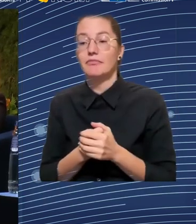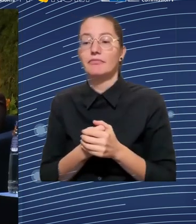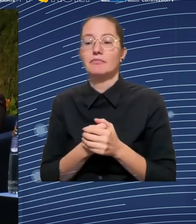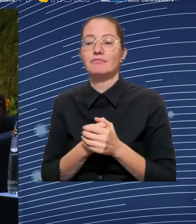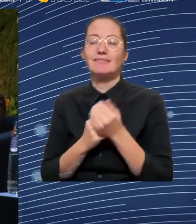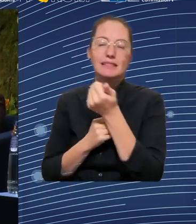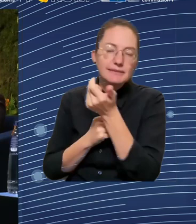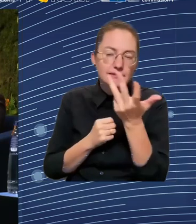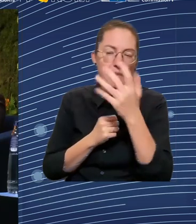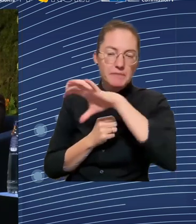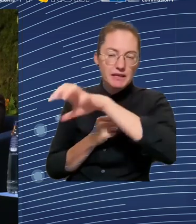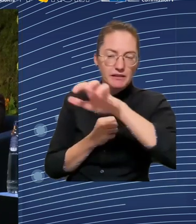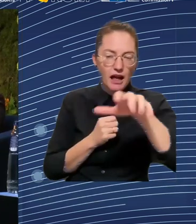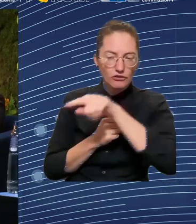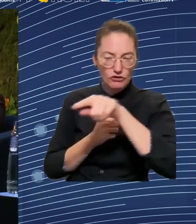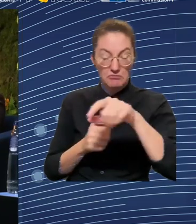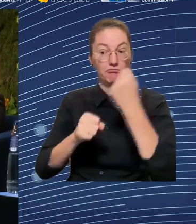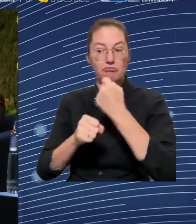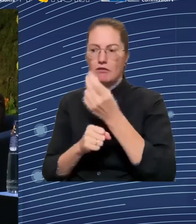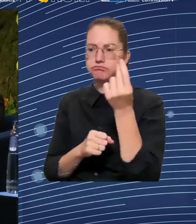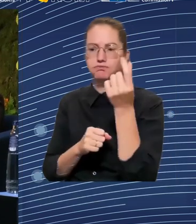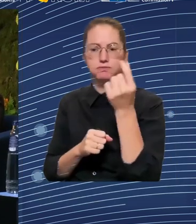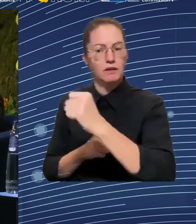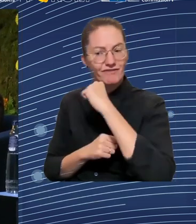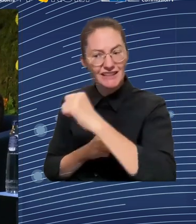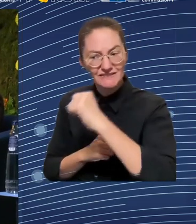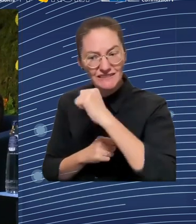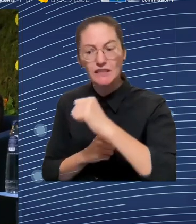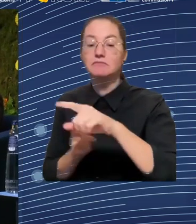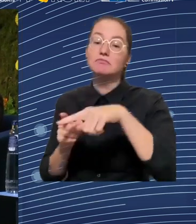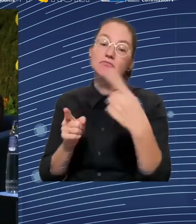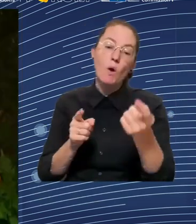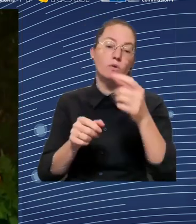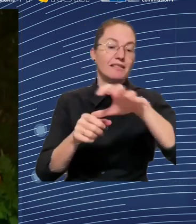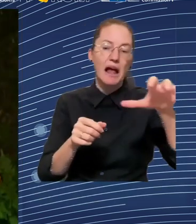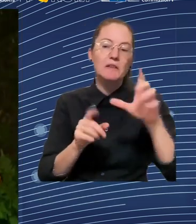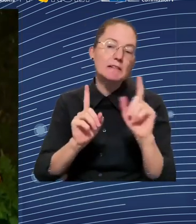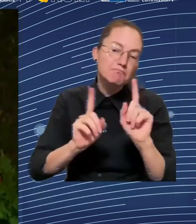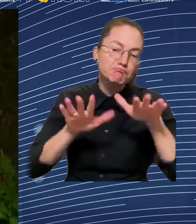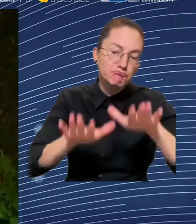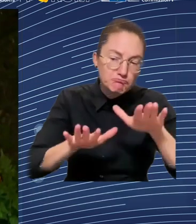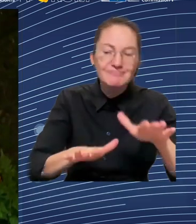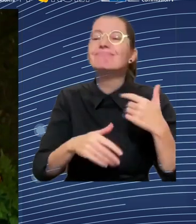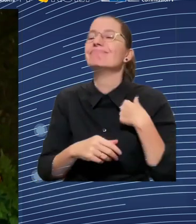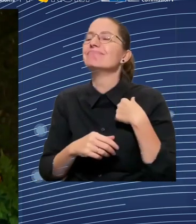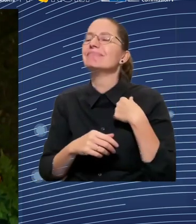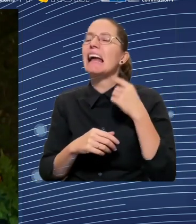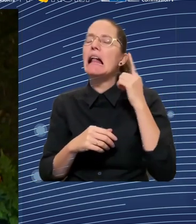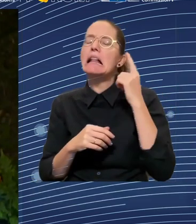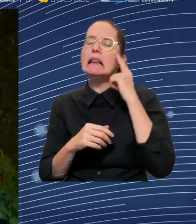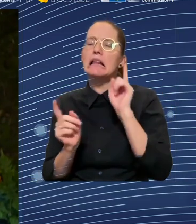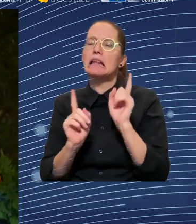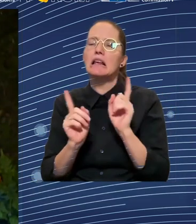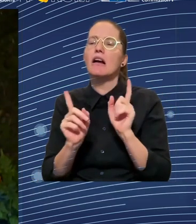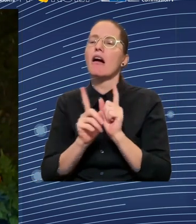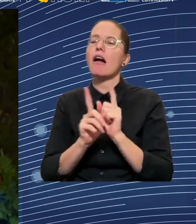terms of the specific initiatives, it may be, I think it's good to have a look at the gender equality strategy of the EU, where there is a